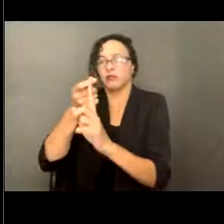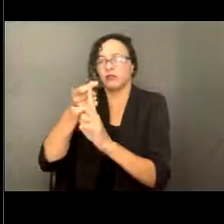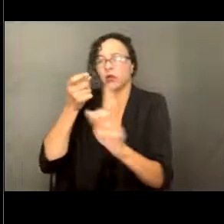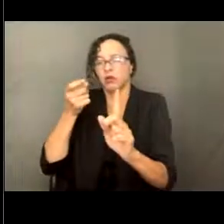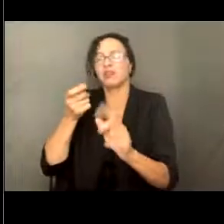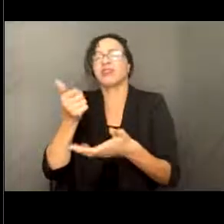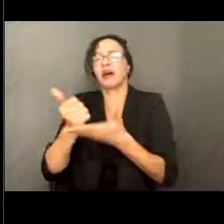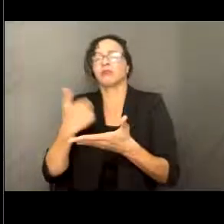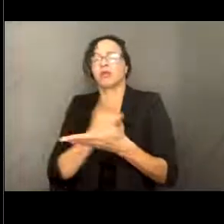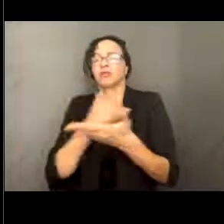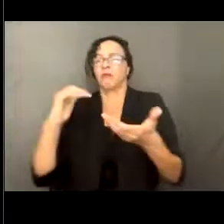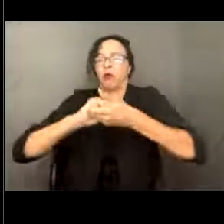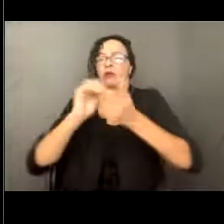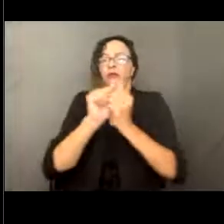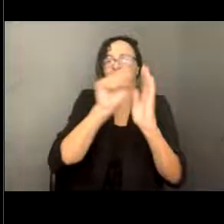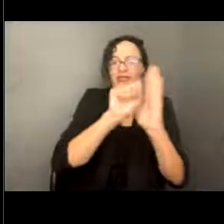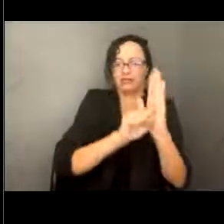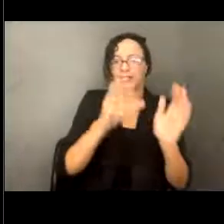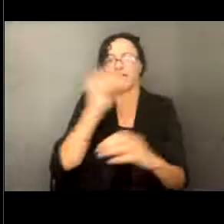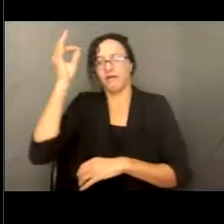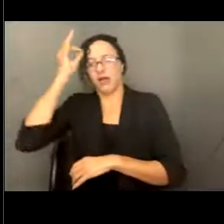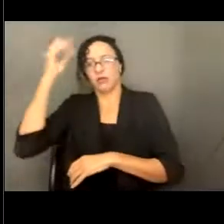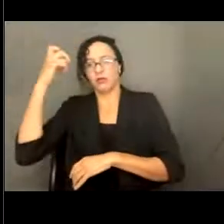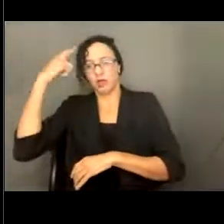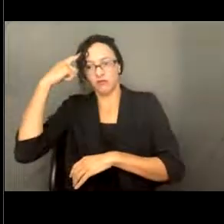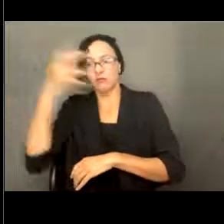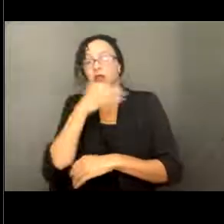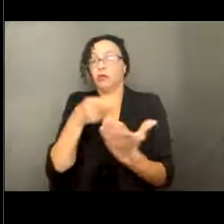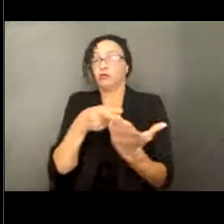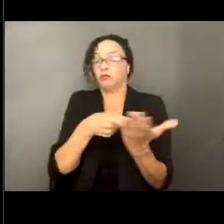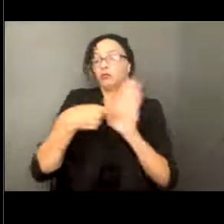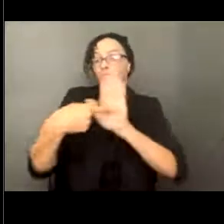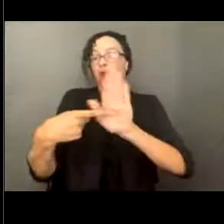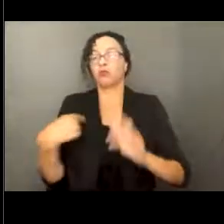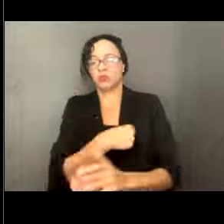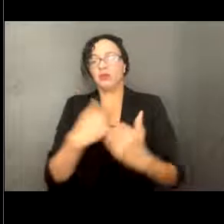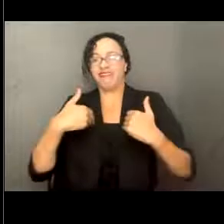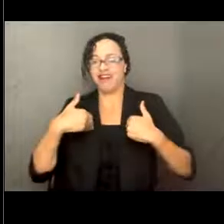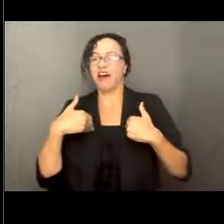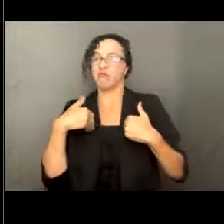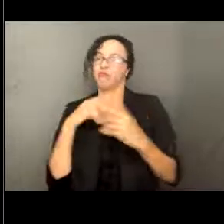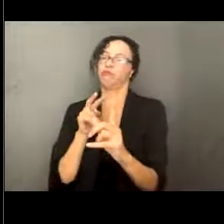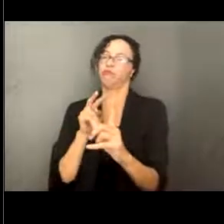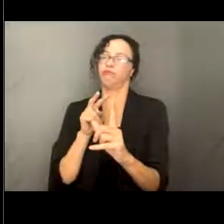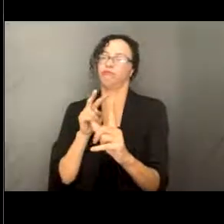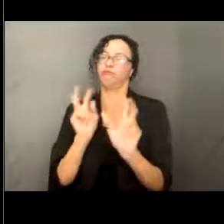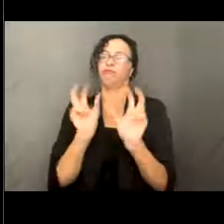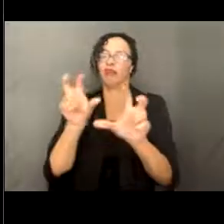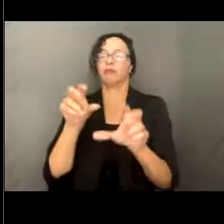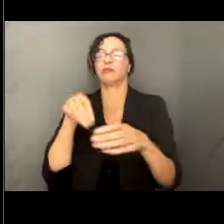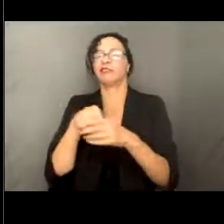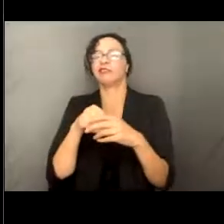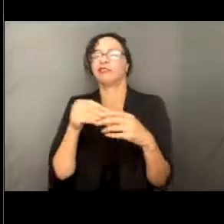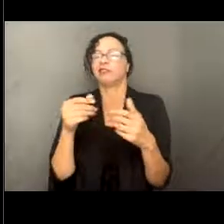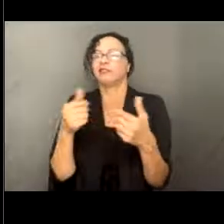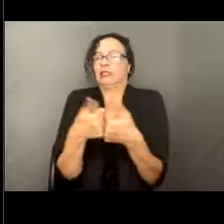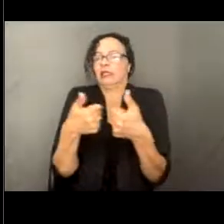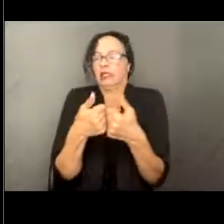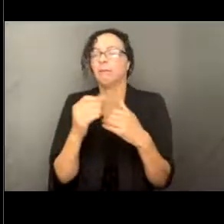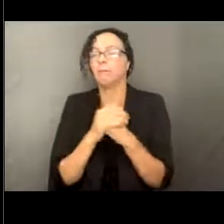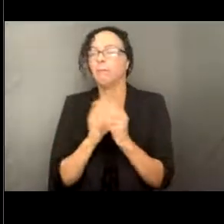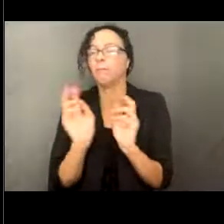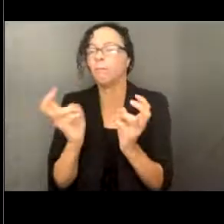government and shows that we have skin in the game. Even in a purple county, we have voted to tax ourselves